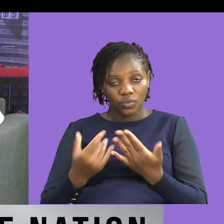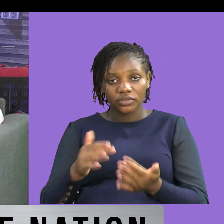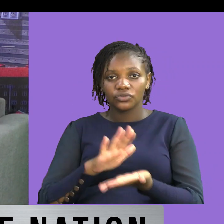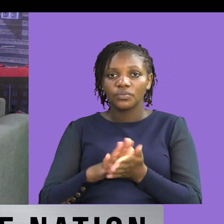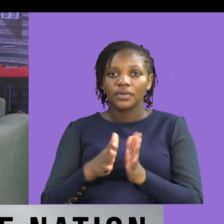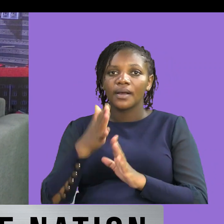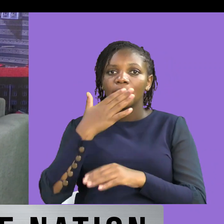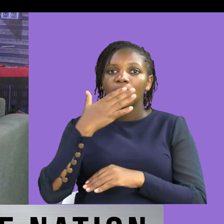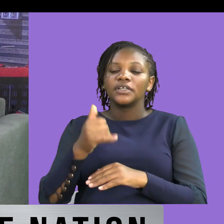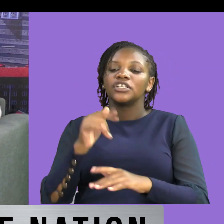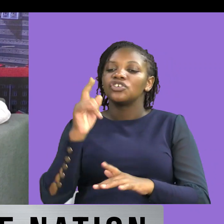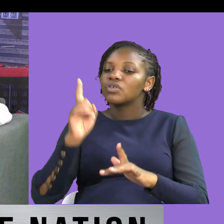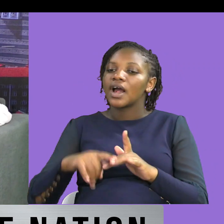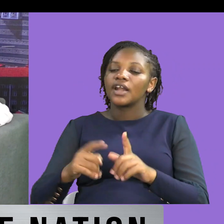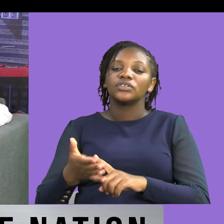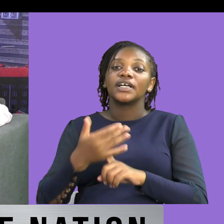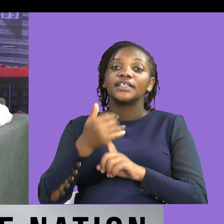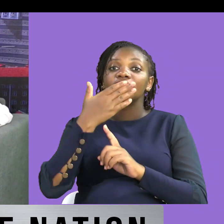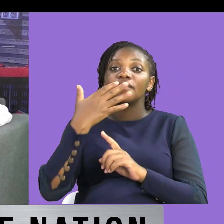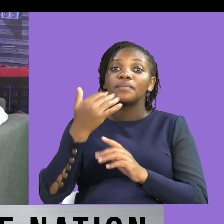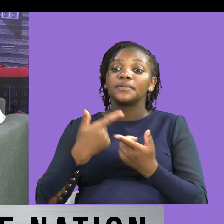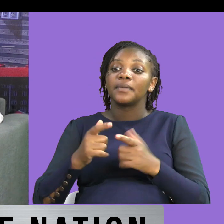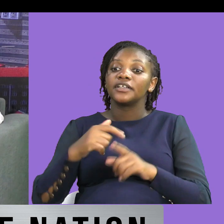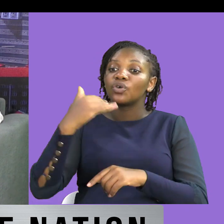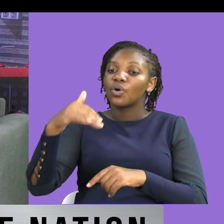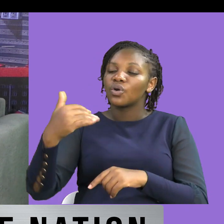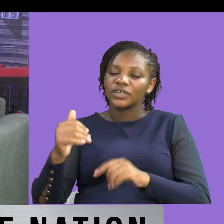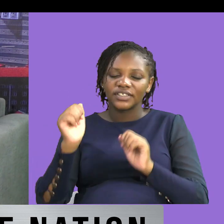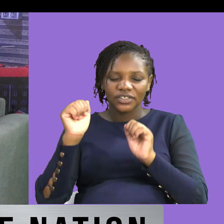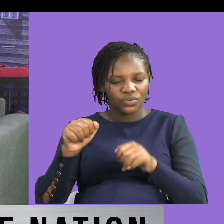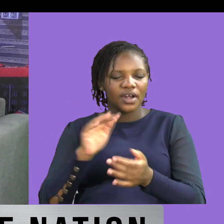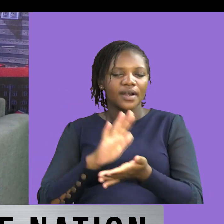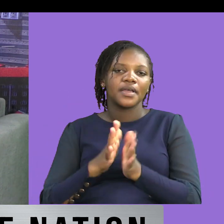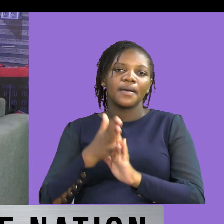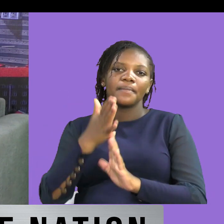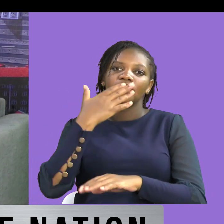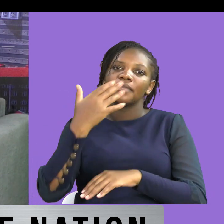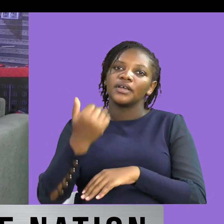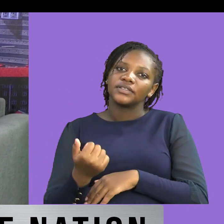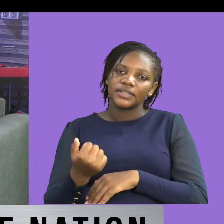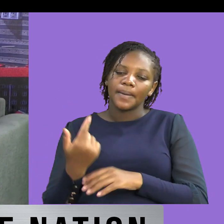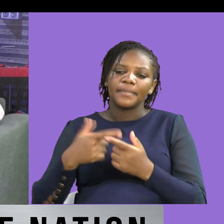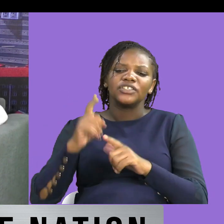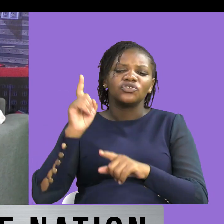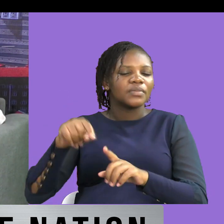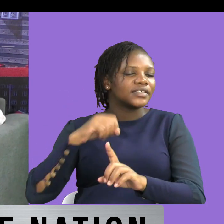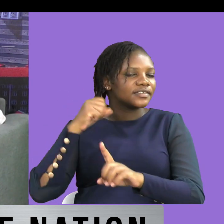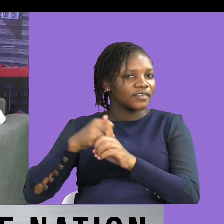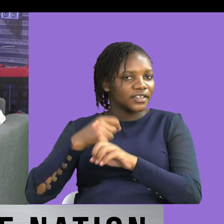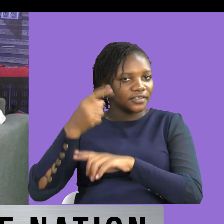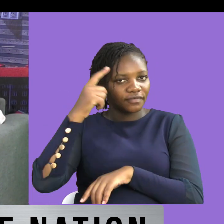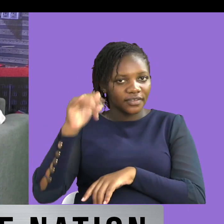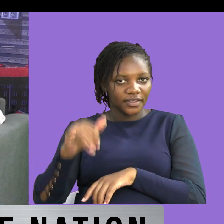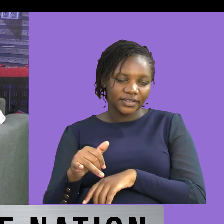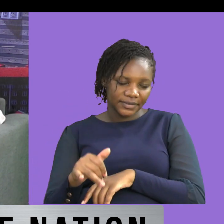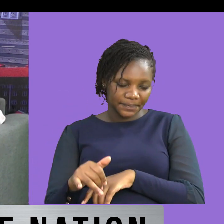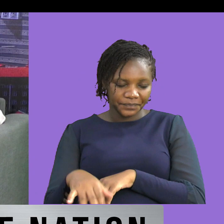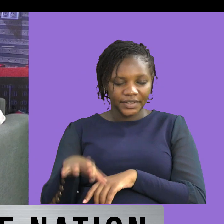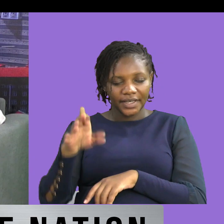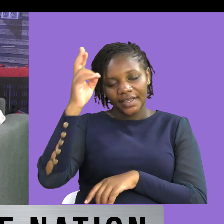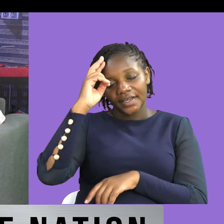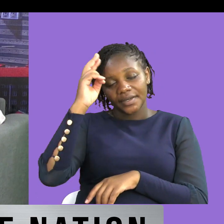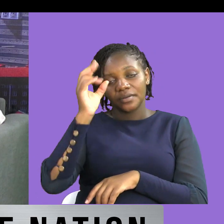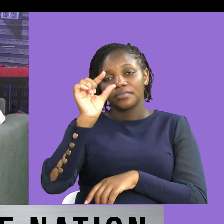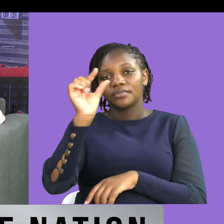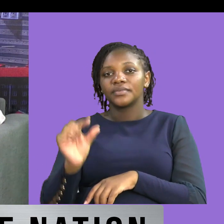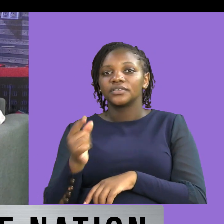You may never achieve best, but you always move towards best, whichever best is. But you must move towards best. Somebody said